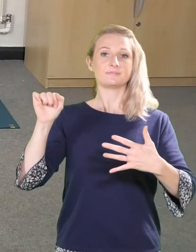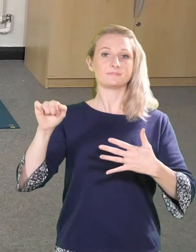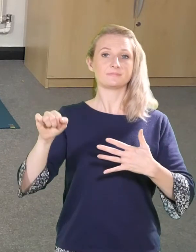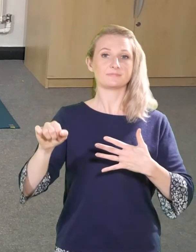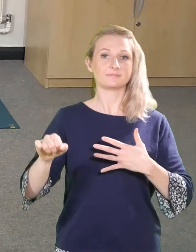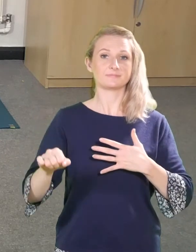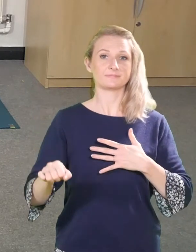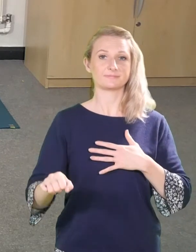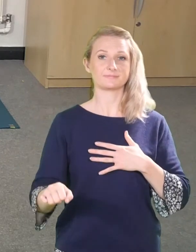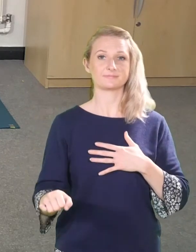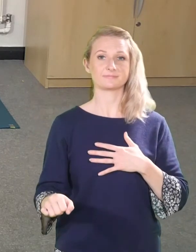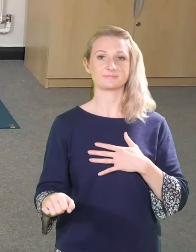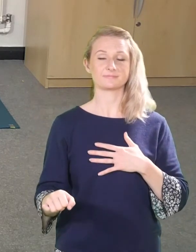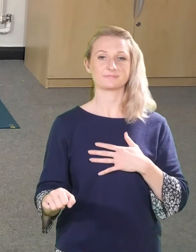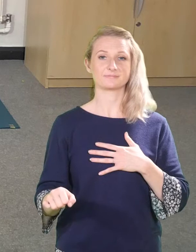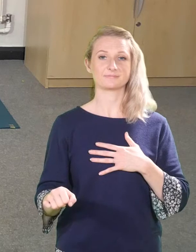Exhale, release.